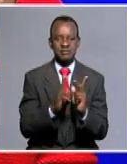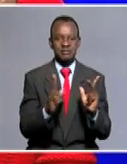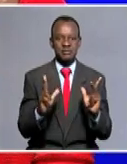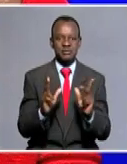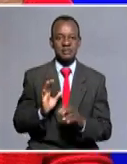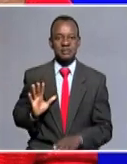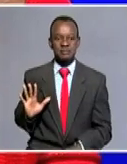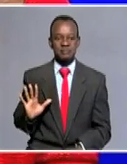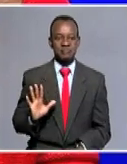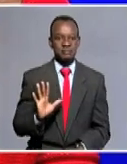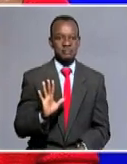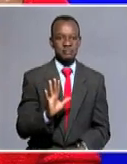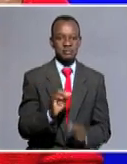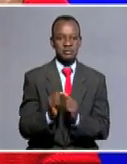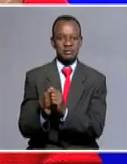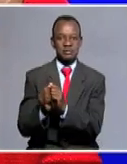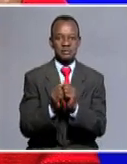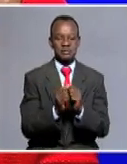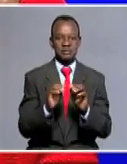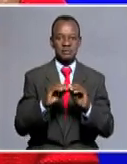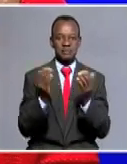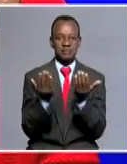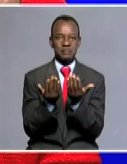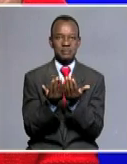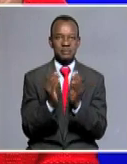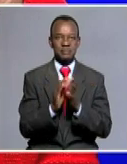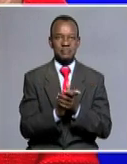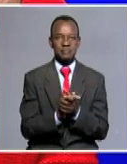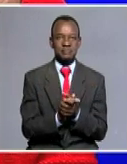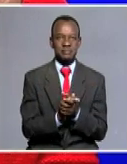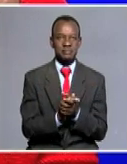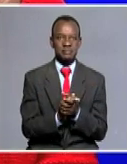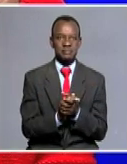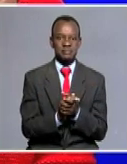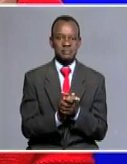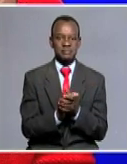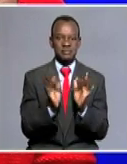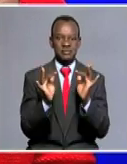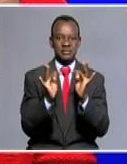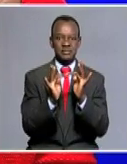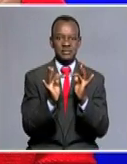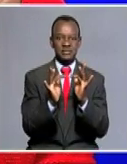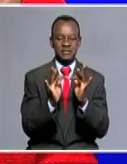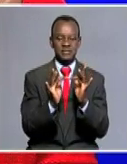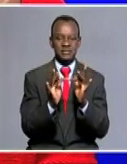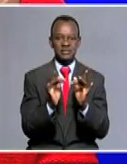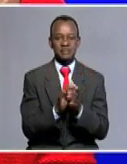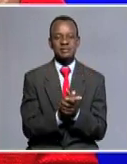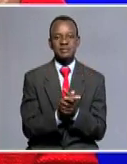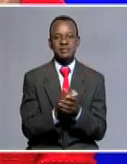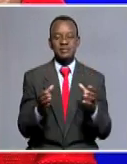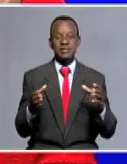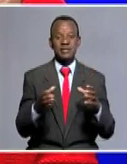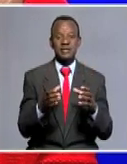find solutions. The Global Office, for instance, the Global Internet Society has what is called